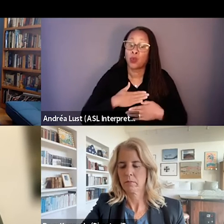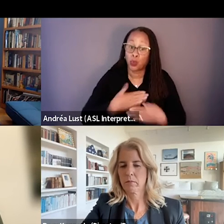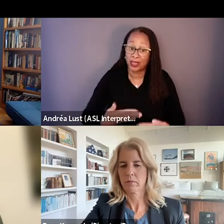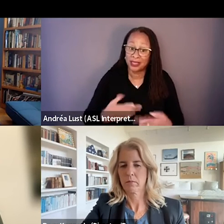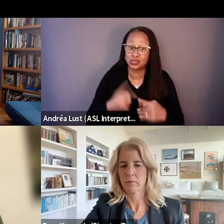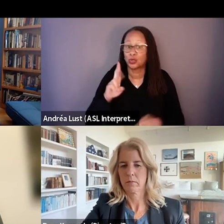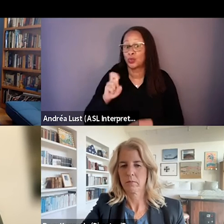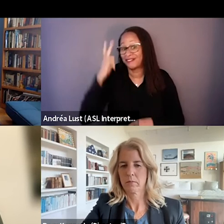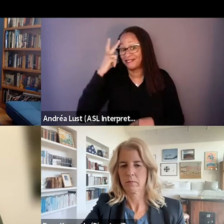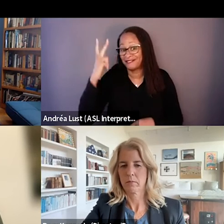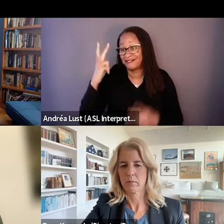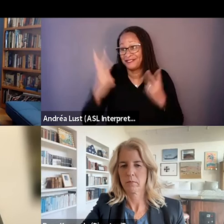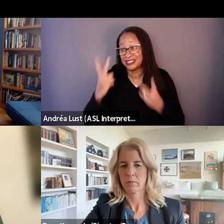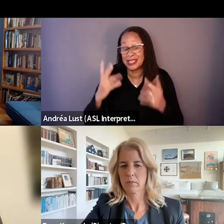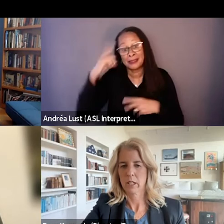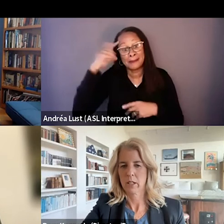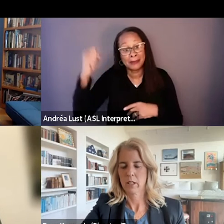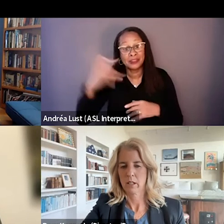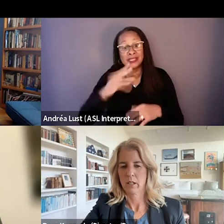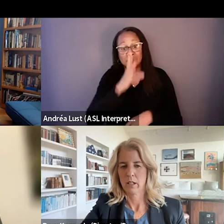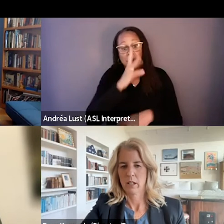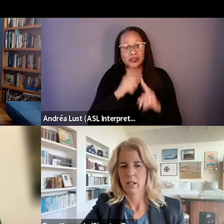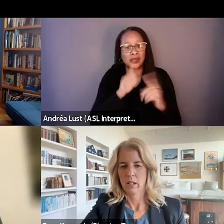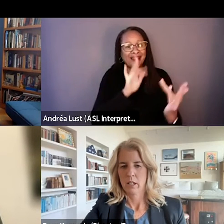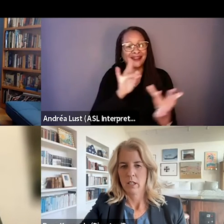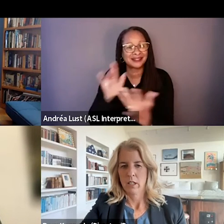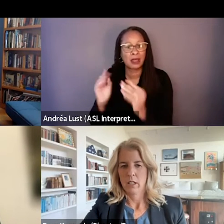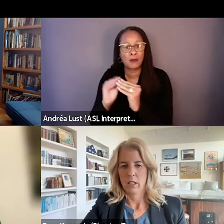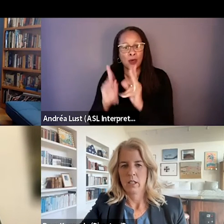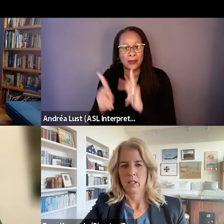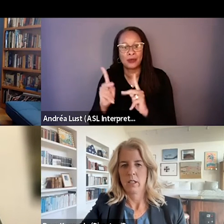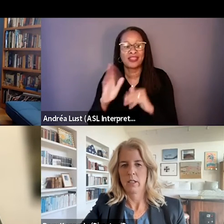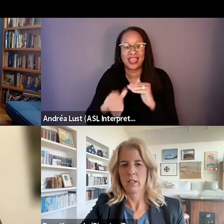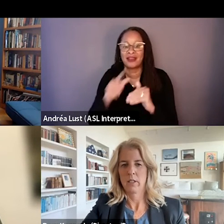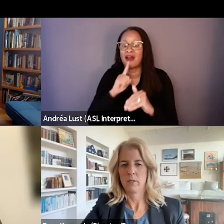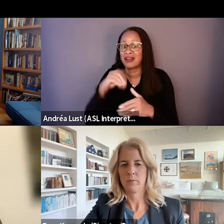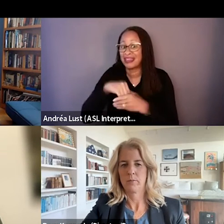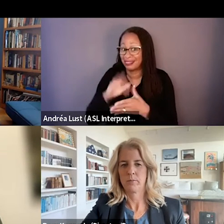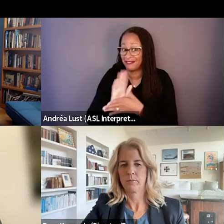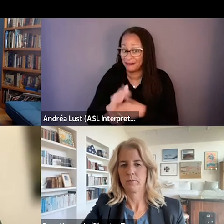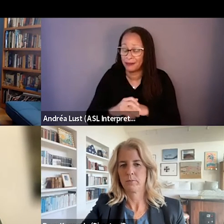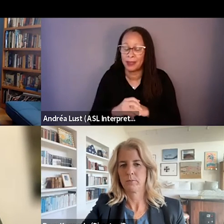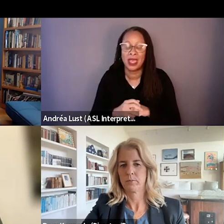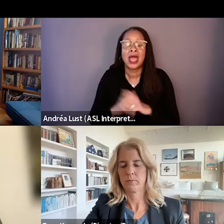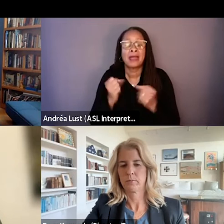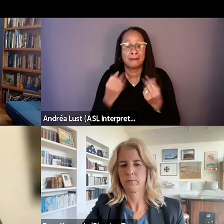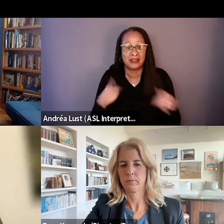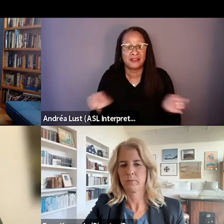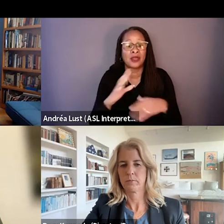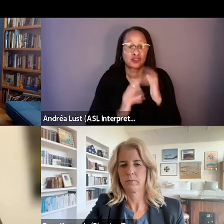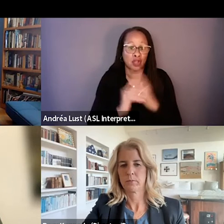revisit these memories and talk, and reached out to many, many more people than are in the film. And a lot of them were comfortable sharing